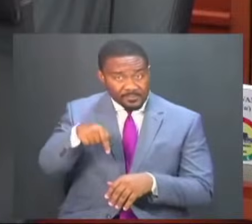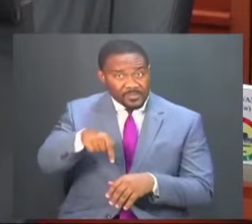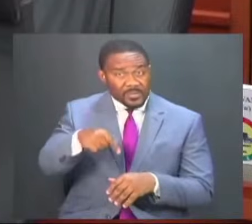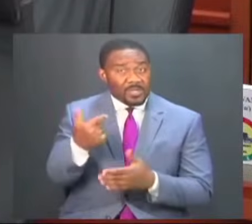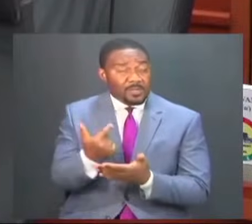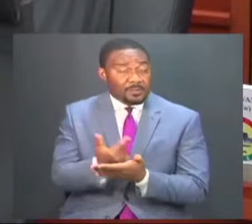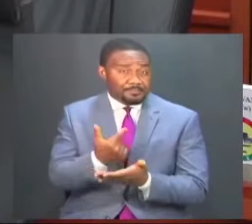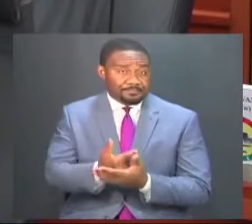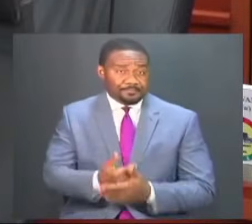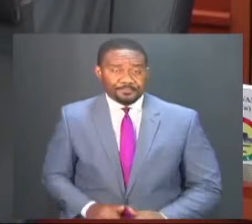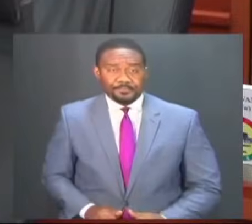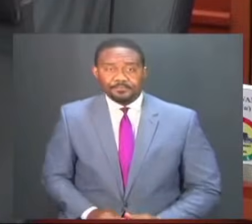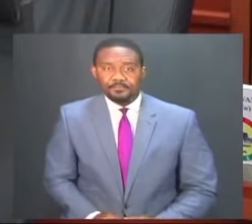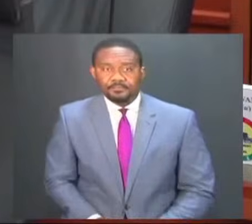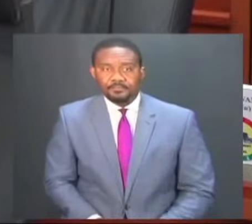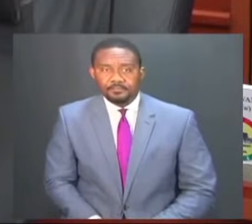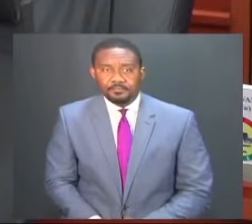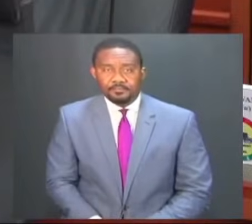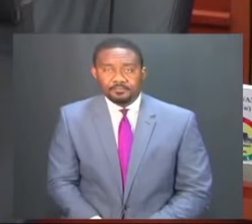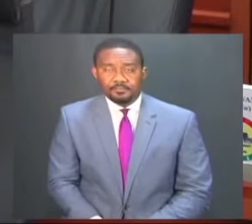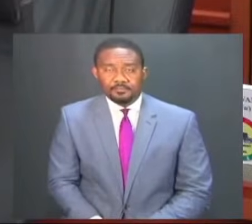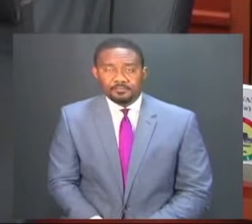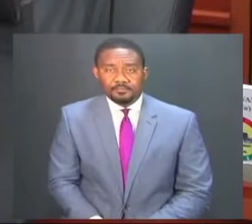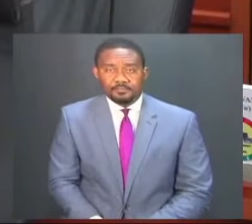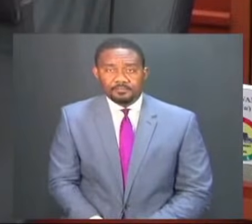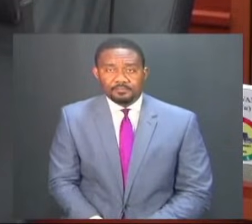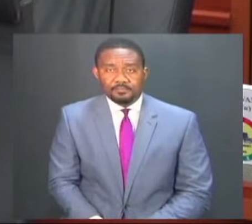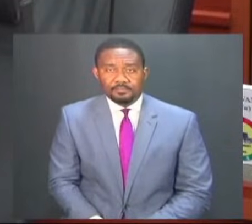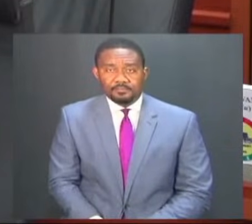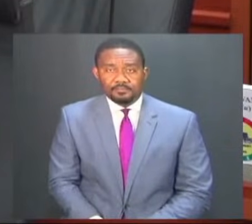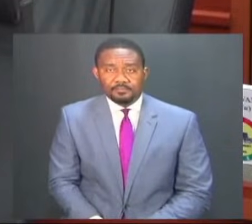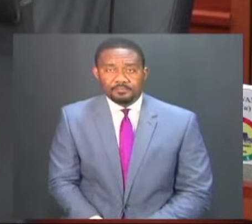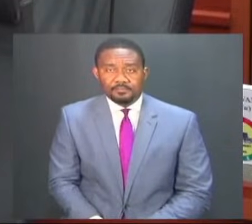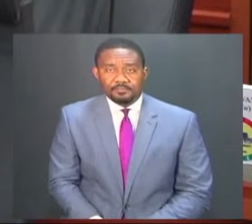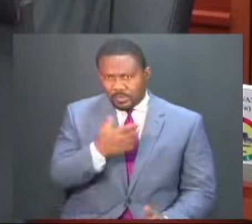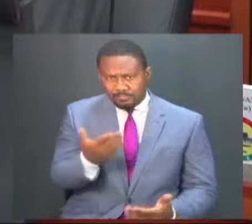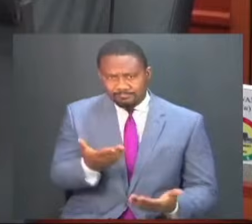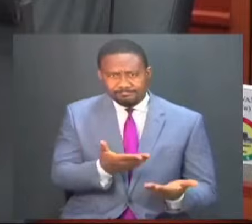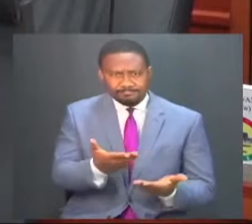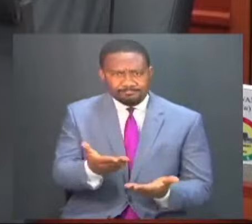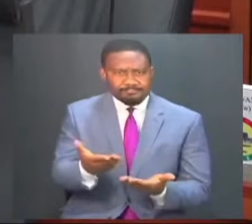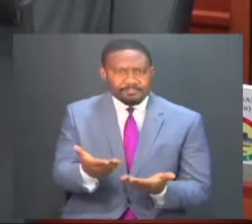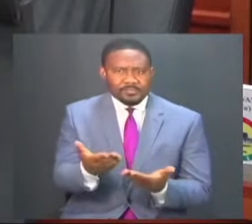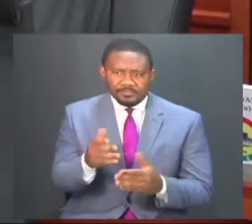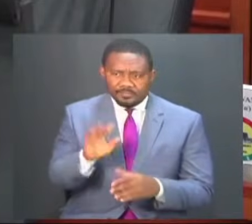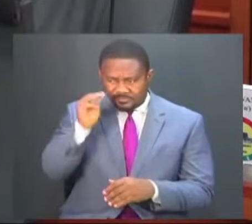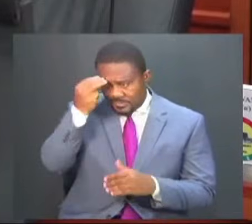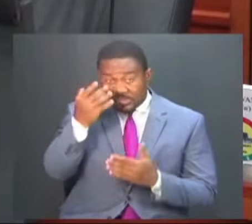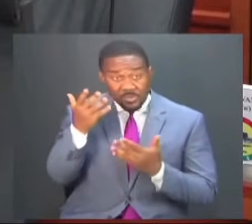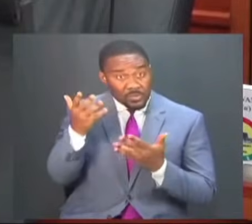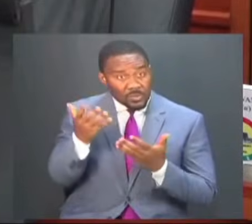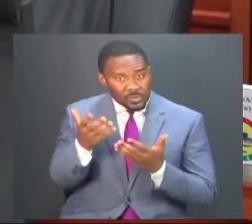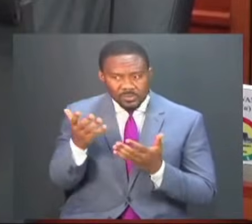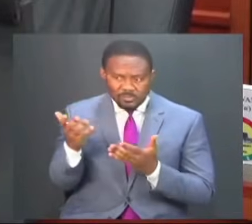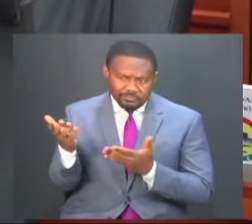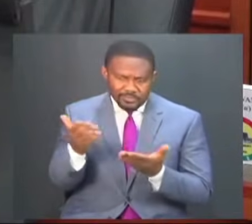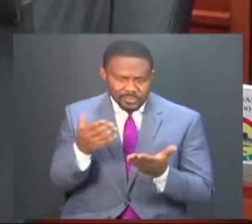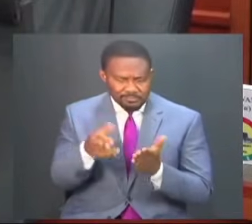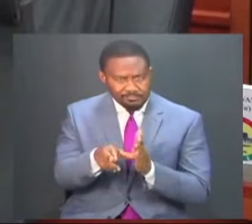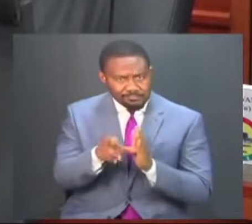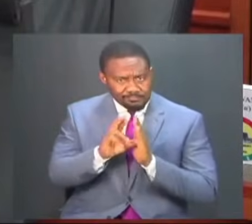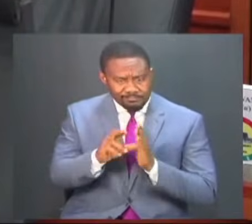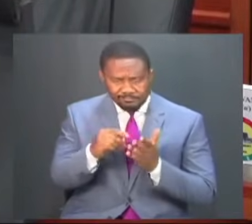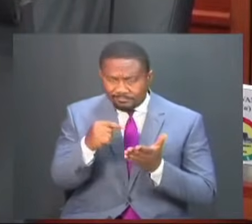what is really informing the decision to withdraw this, as the minister works his way to come for a revision of our